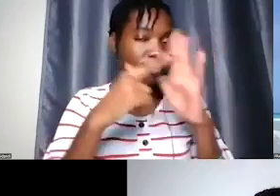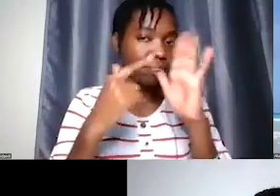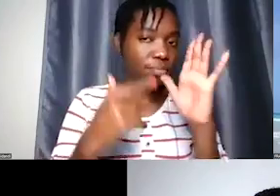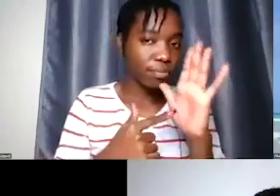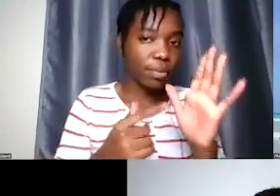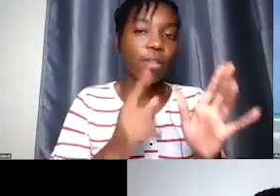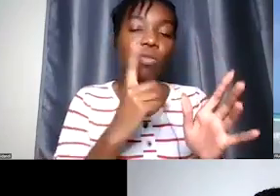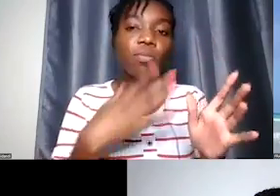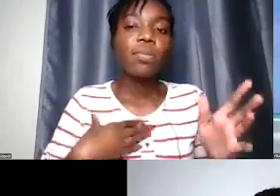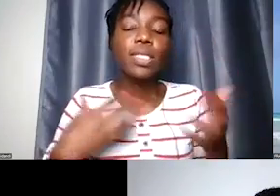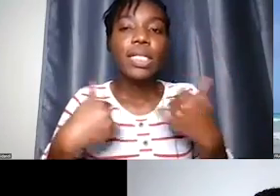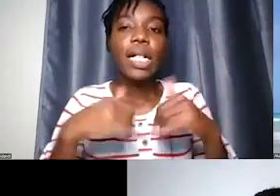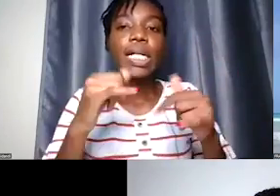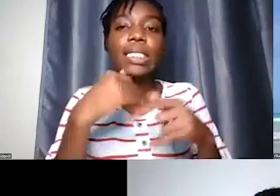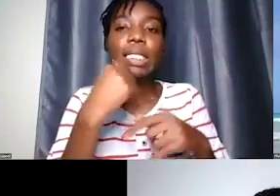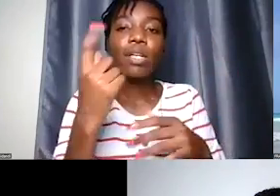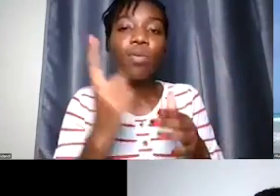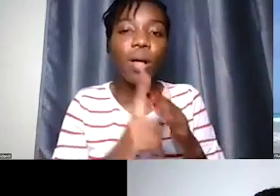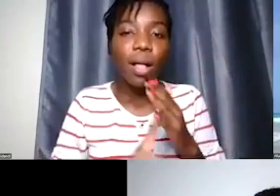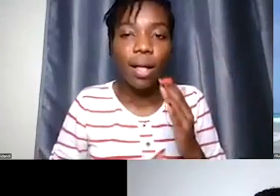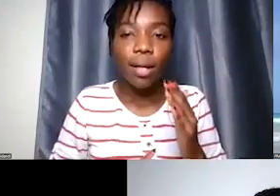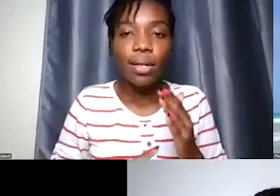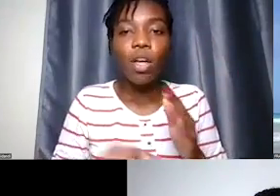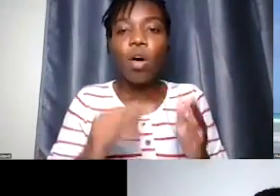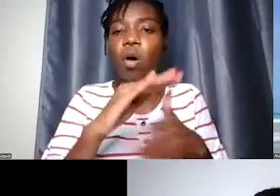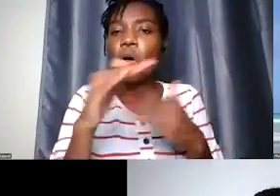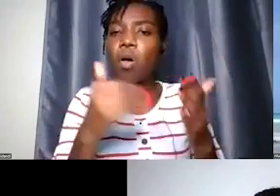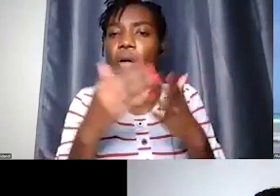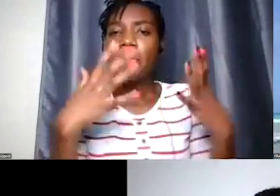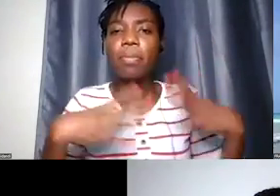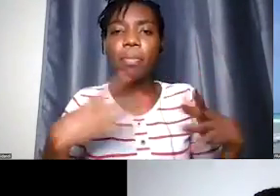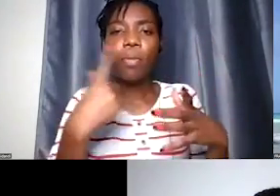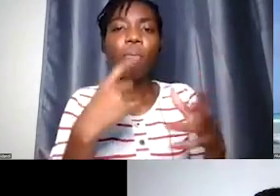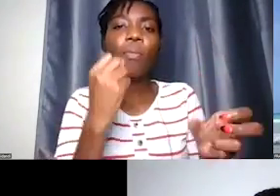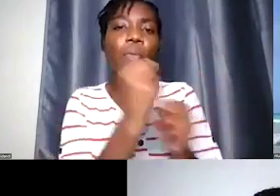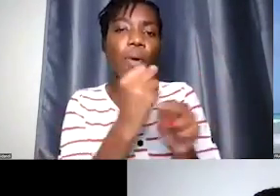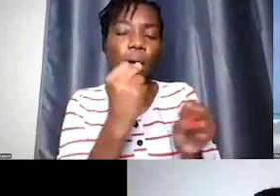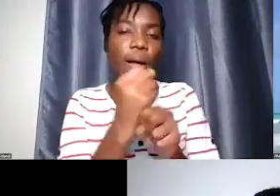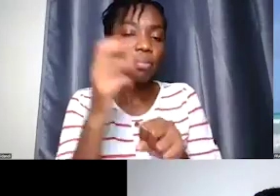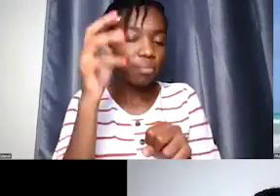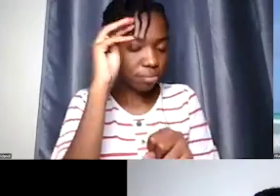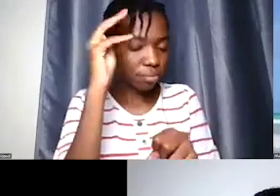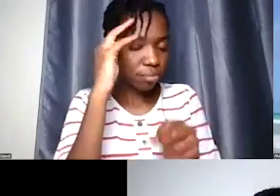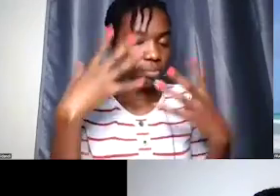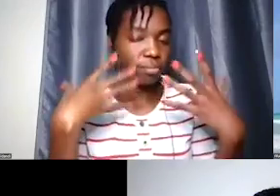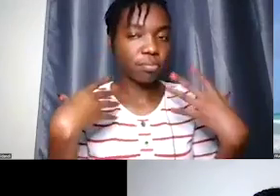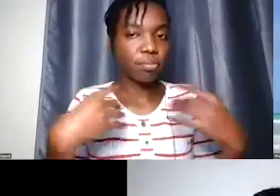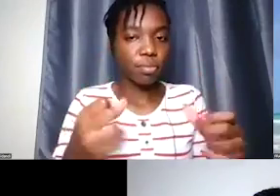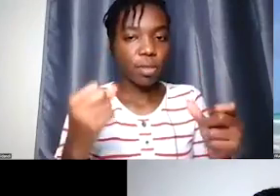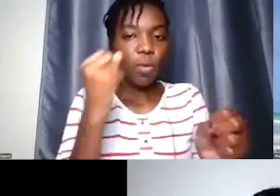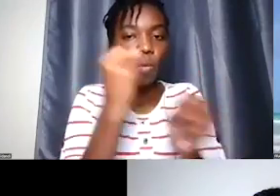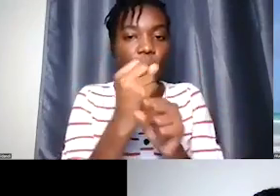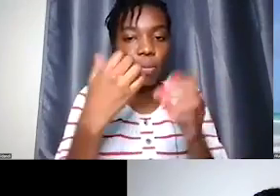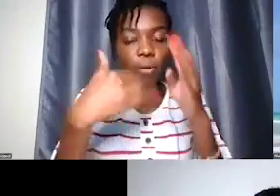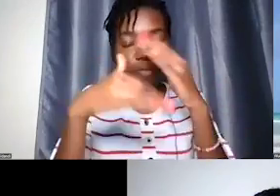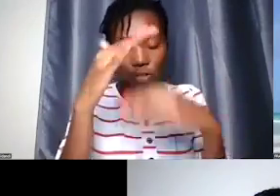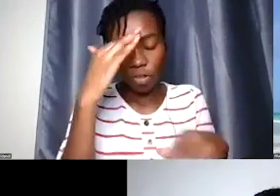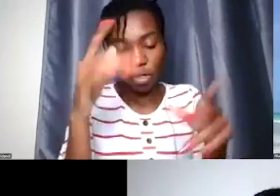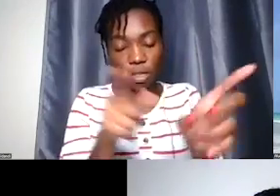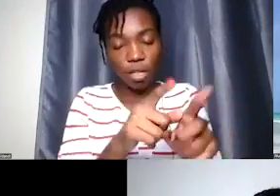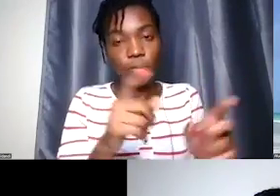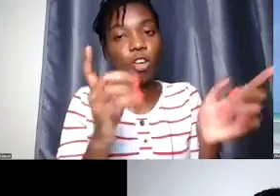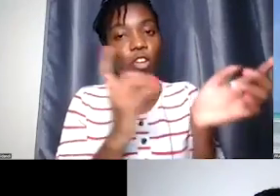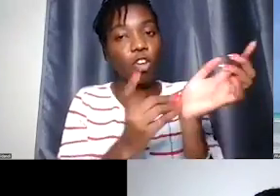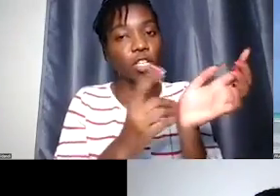have provided is that every person who works with mental health here, and even working in a profession as a doctor or a social